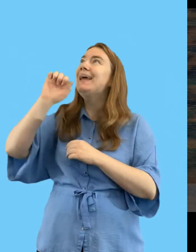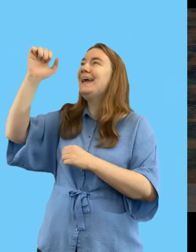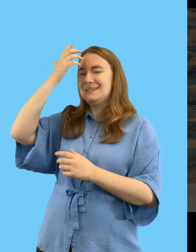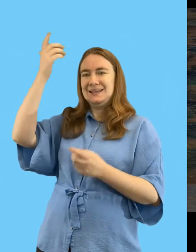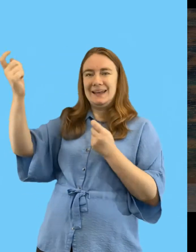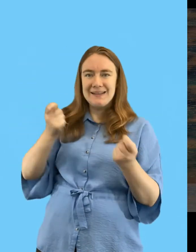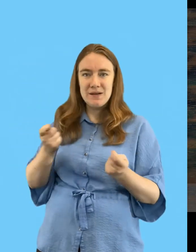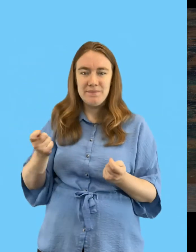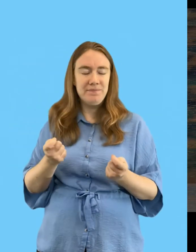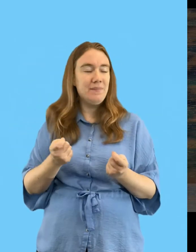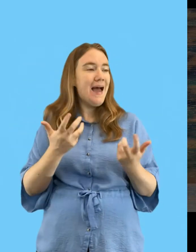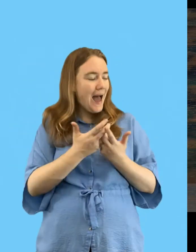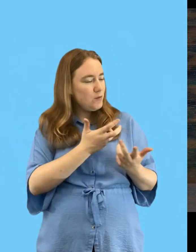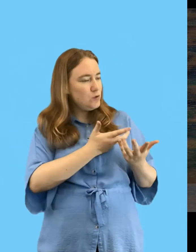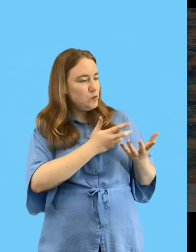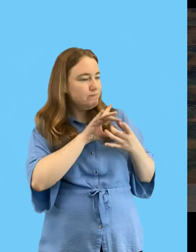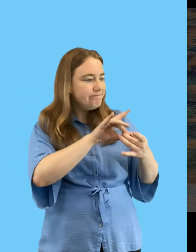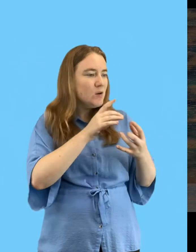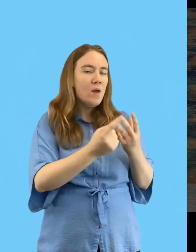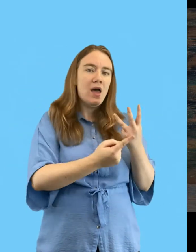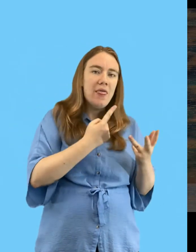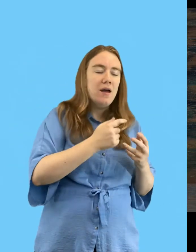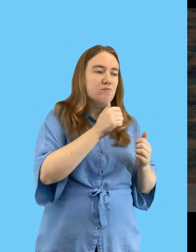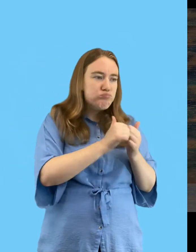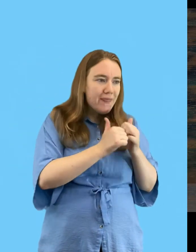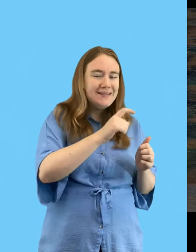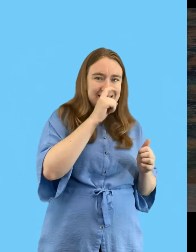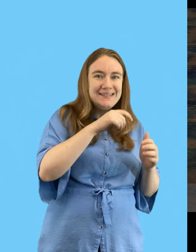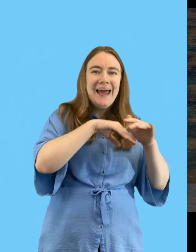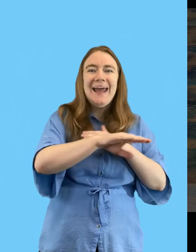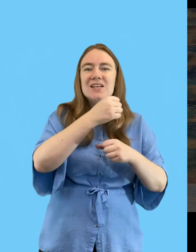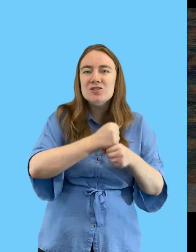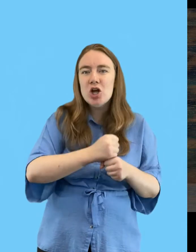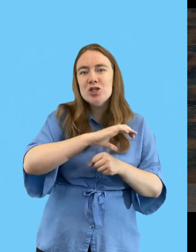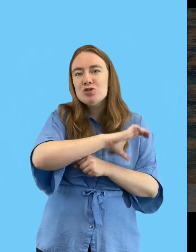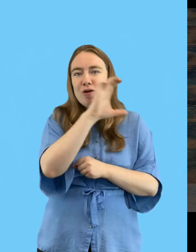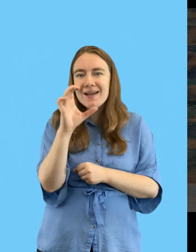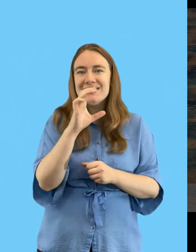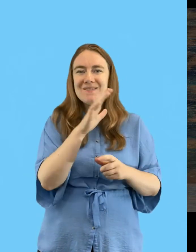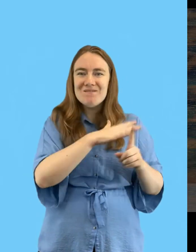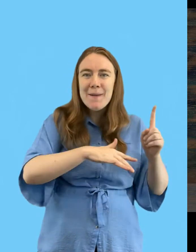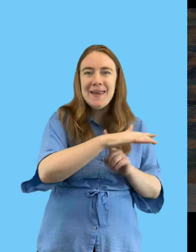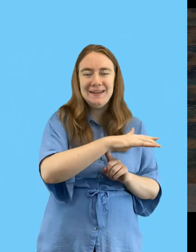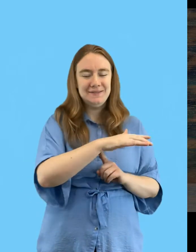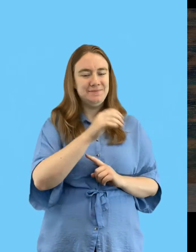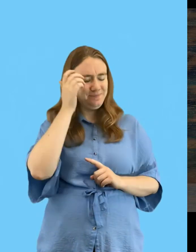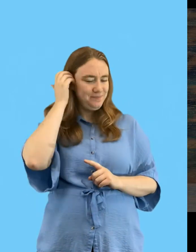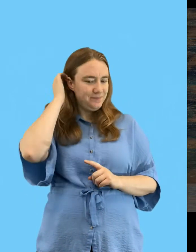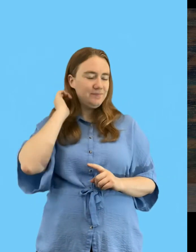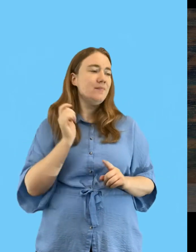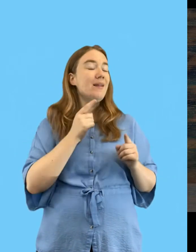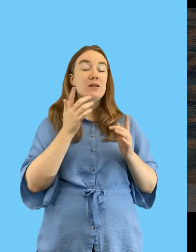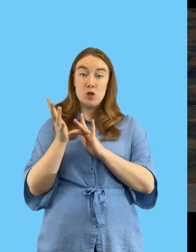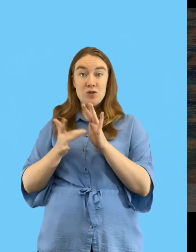relate to other brothers and sisters in church family. And the reason that Jesus tells this story is